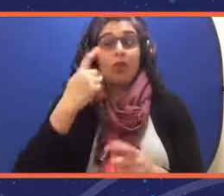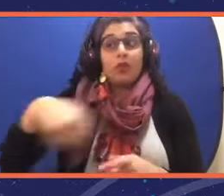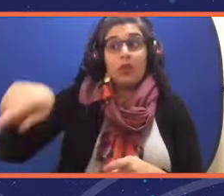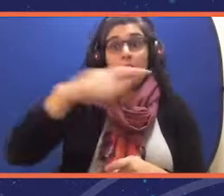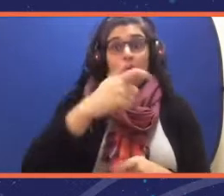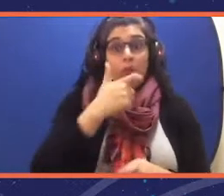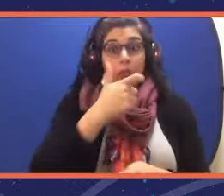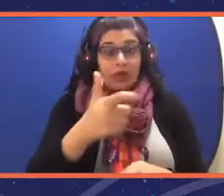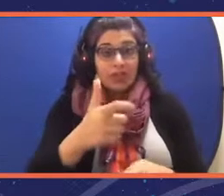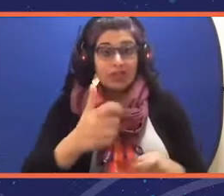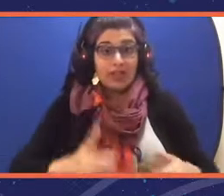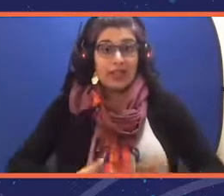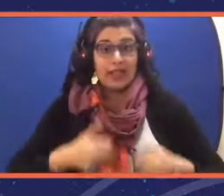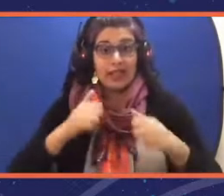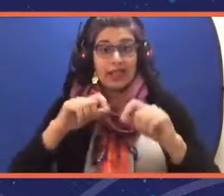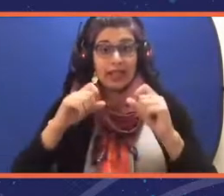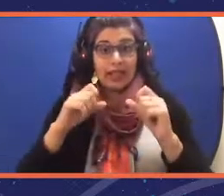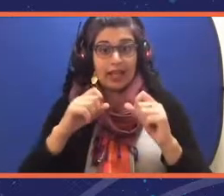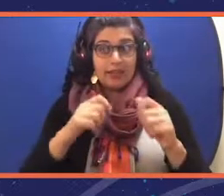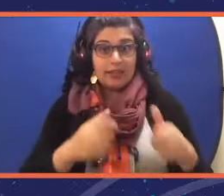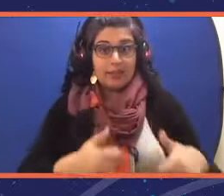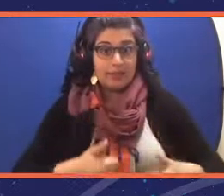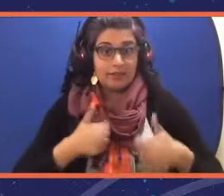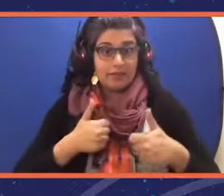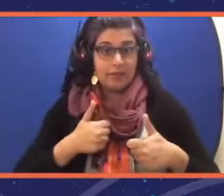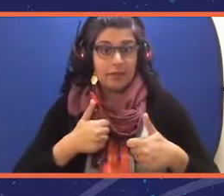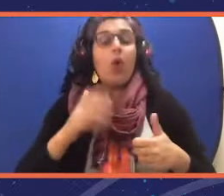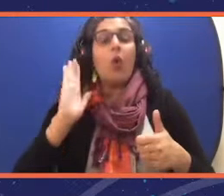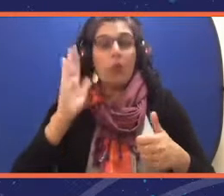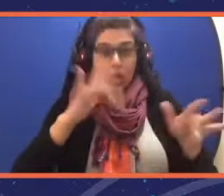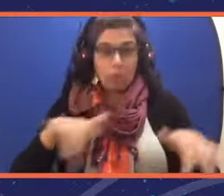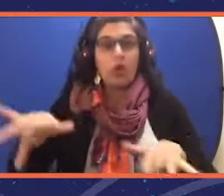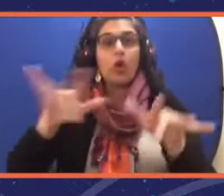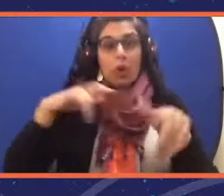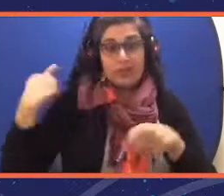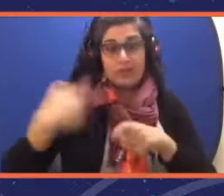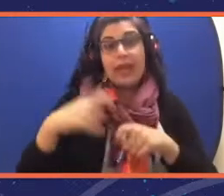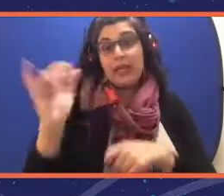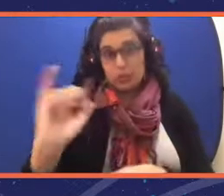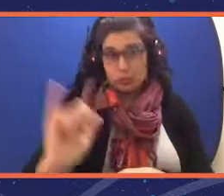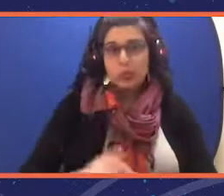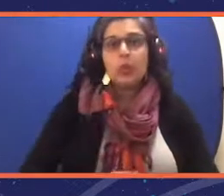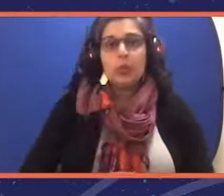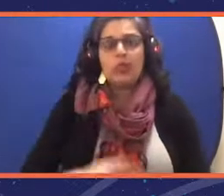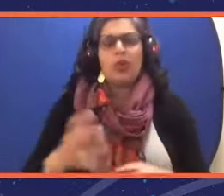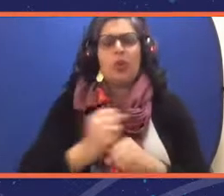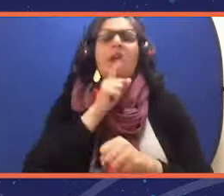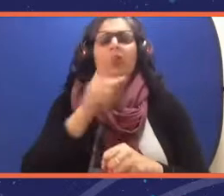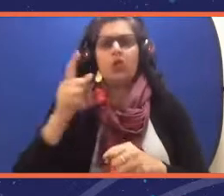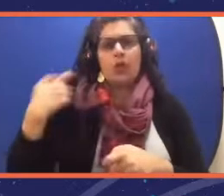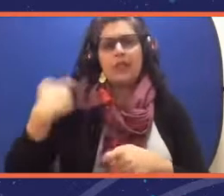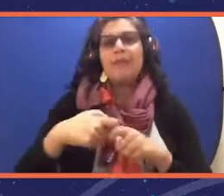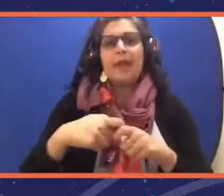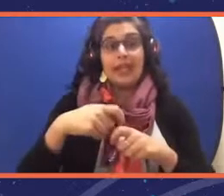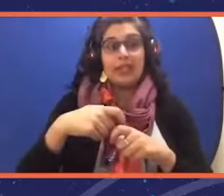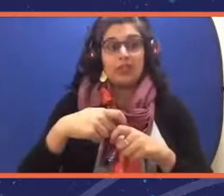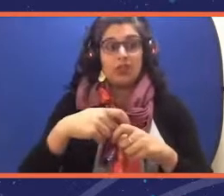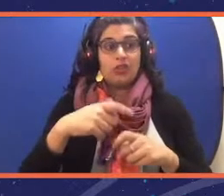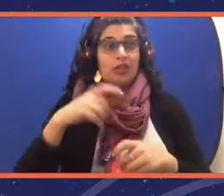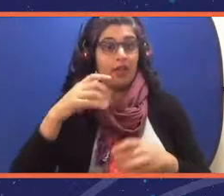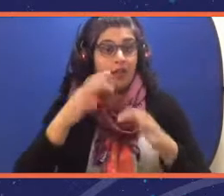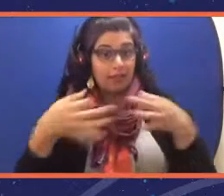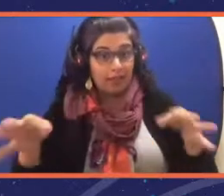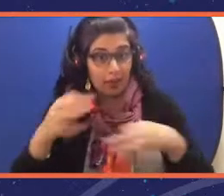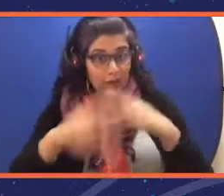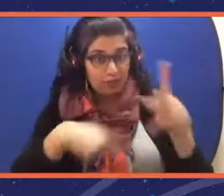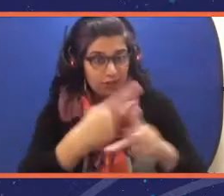this in Spanish. So just know that we'll make sure the Spanish version is available soon after the event.